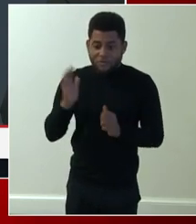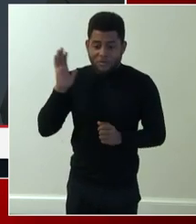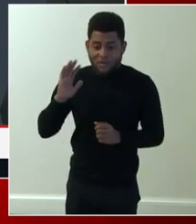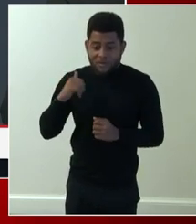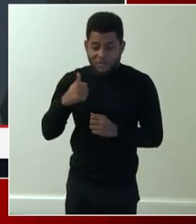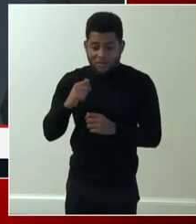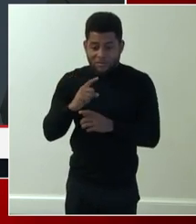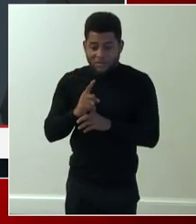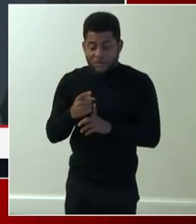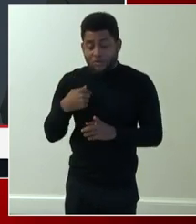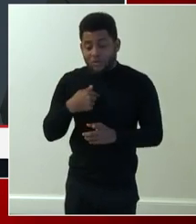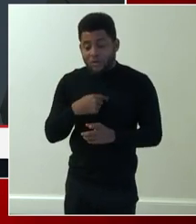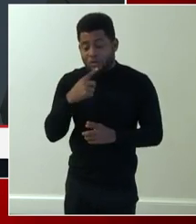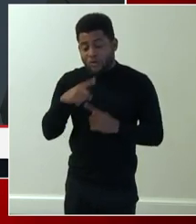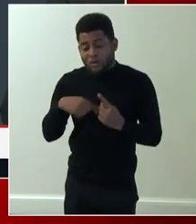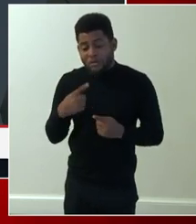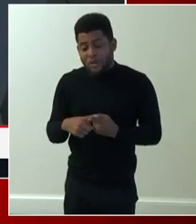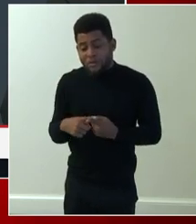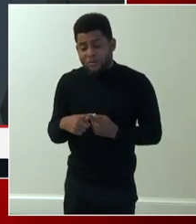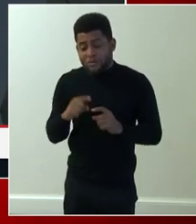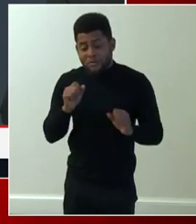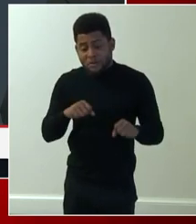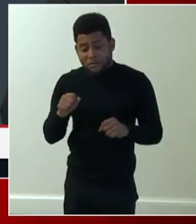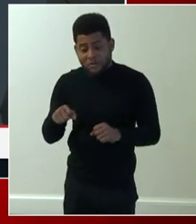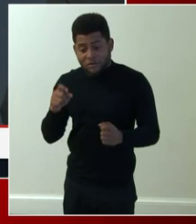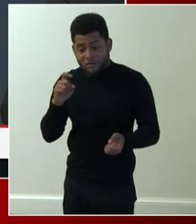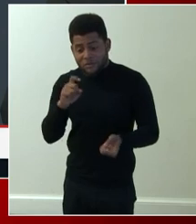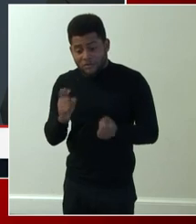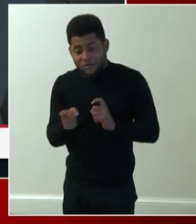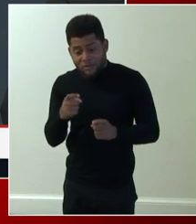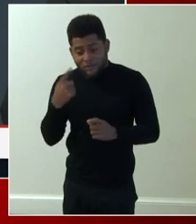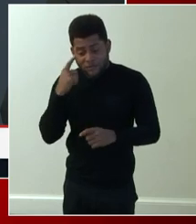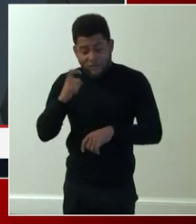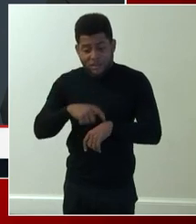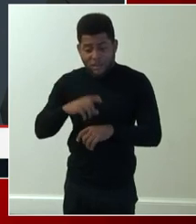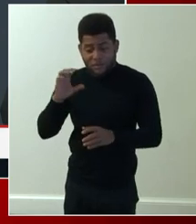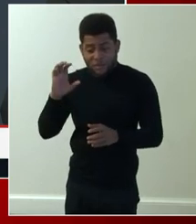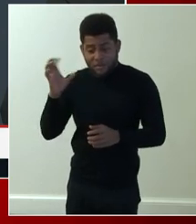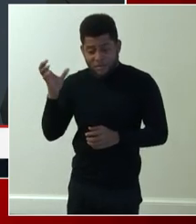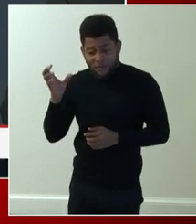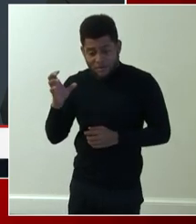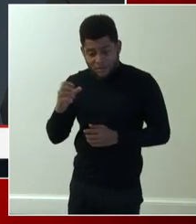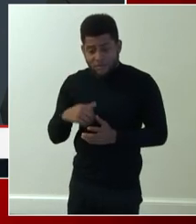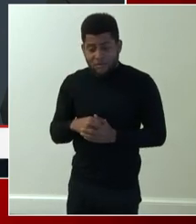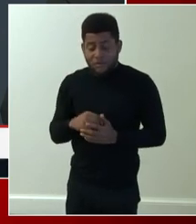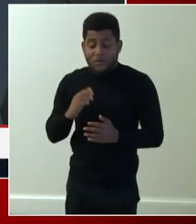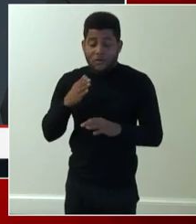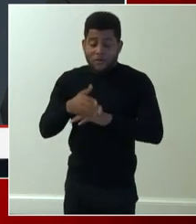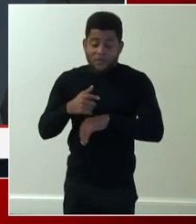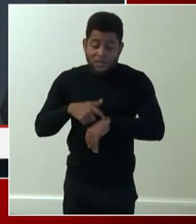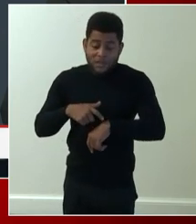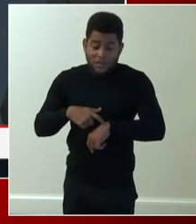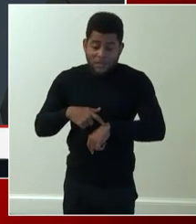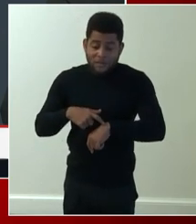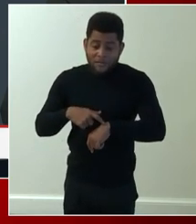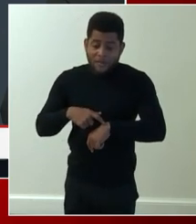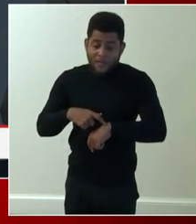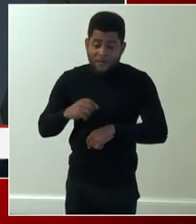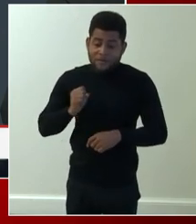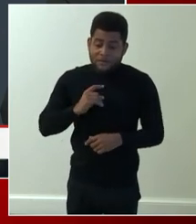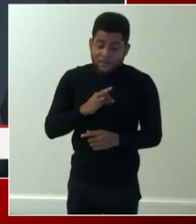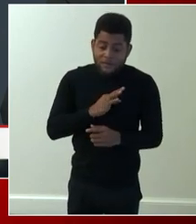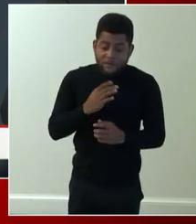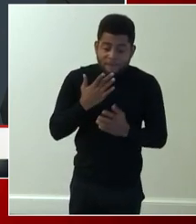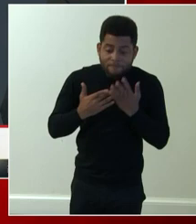about hospital turnaround times for ambulances, overtime, staff shortages.